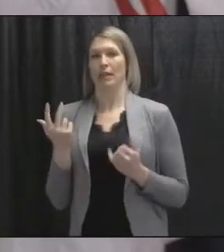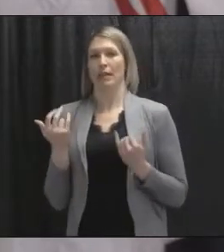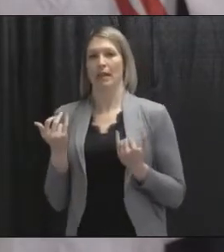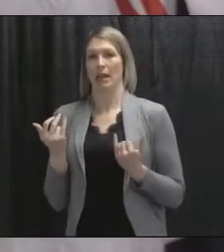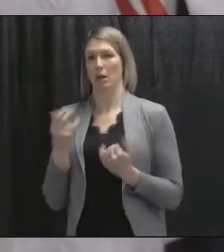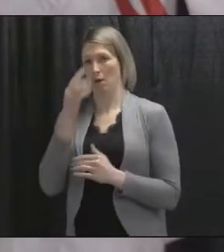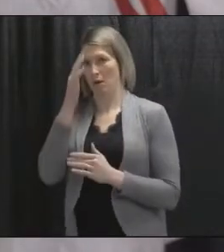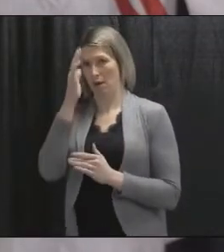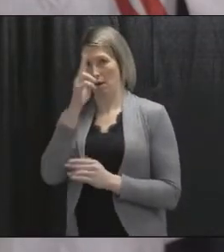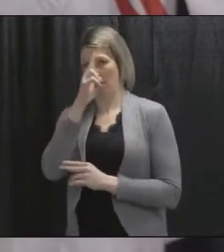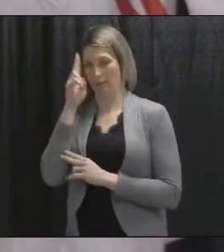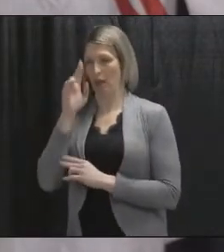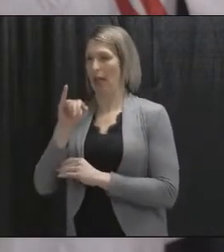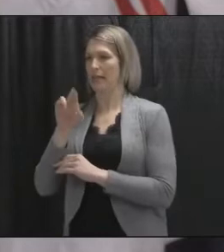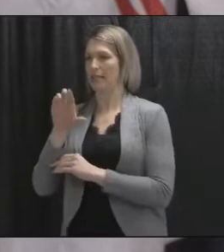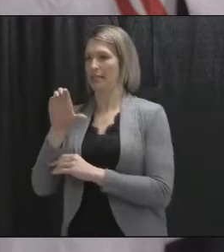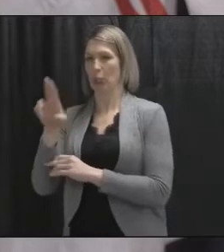care.